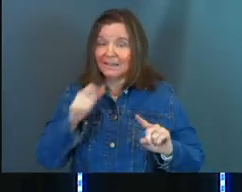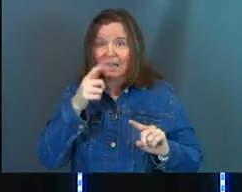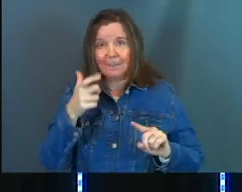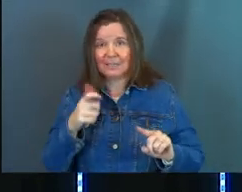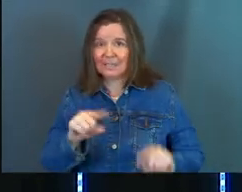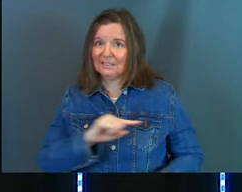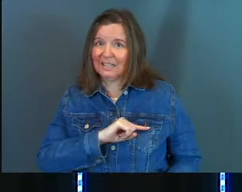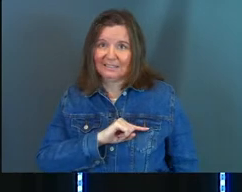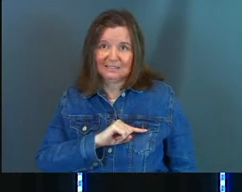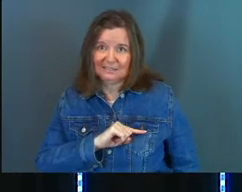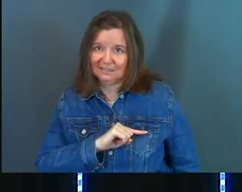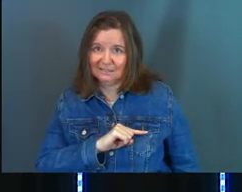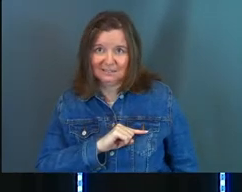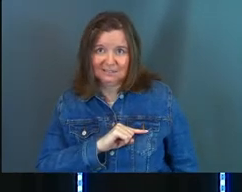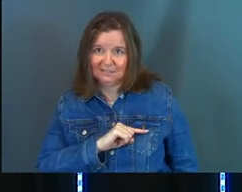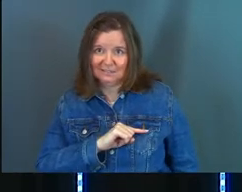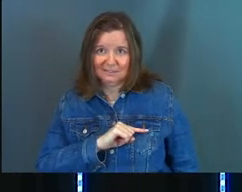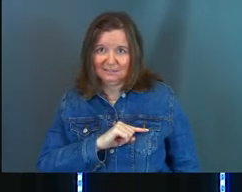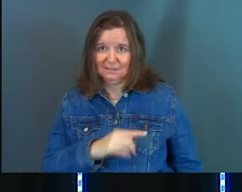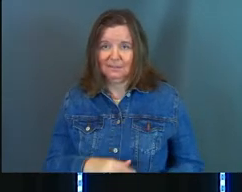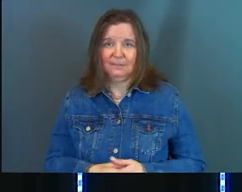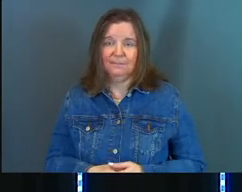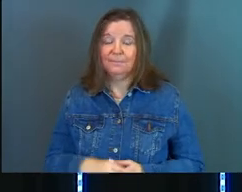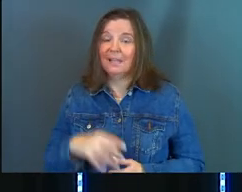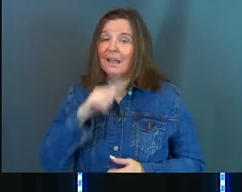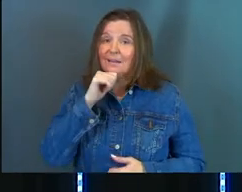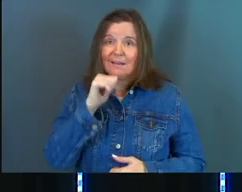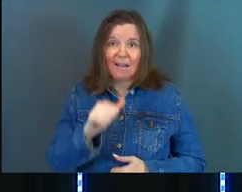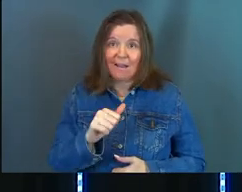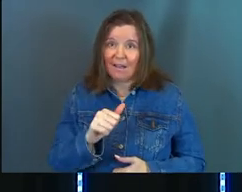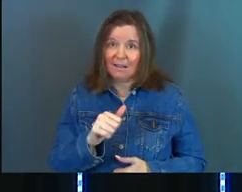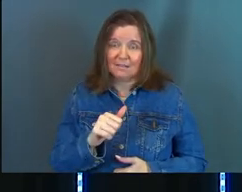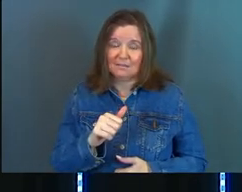not because of a guilt trip. And